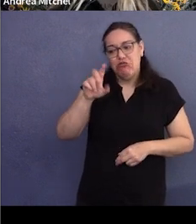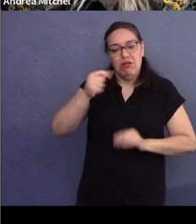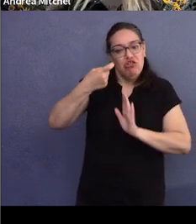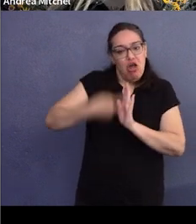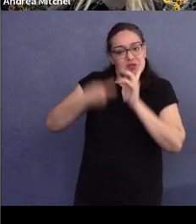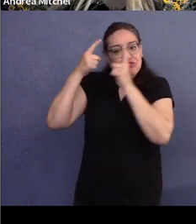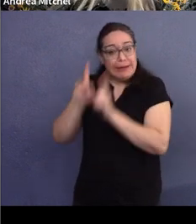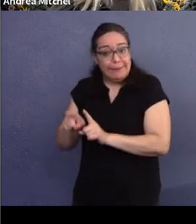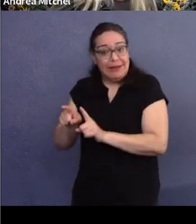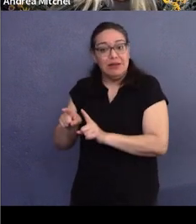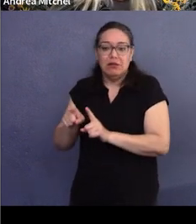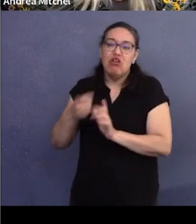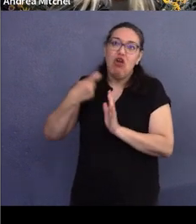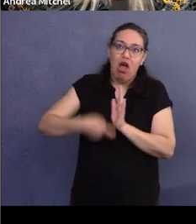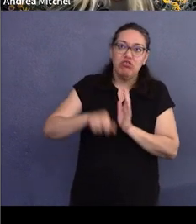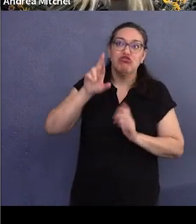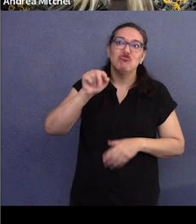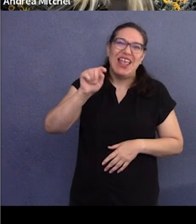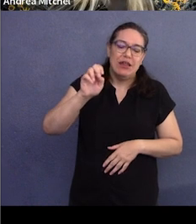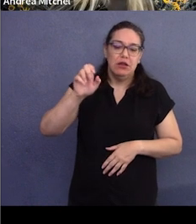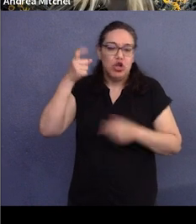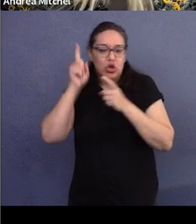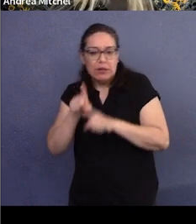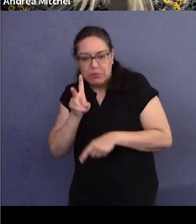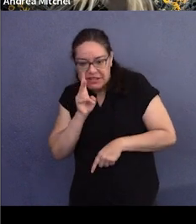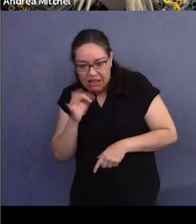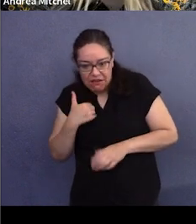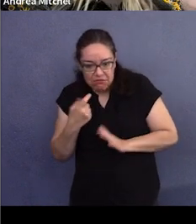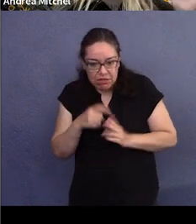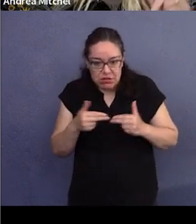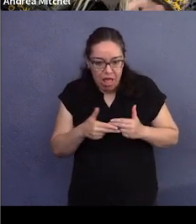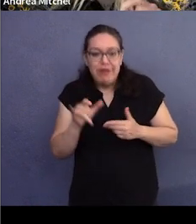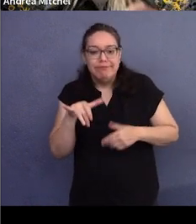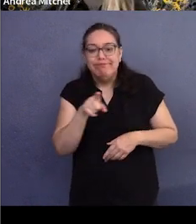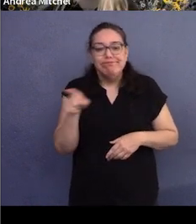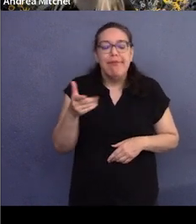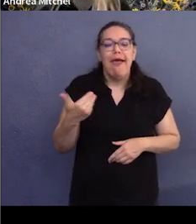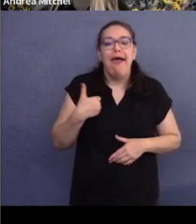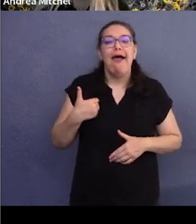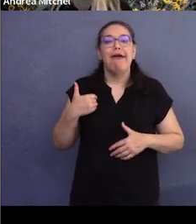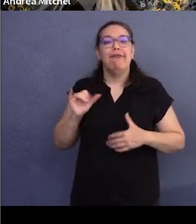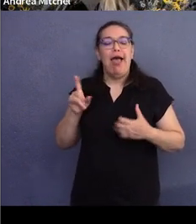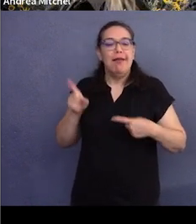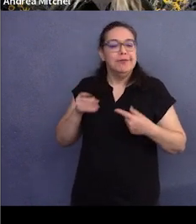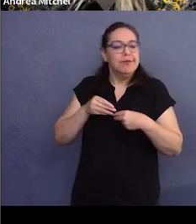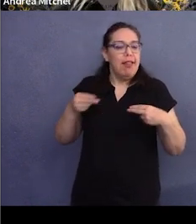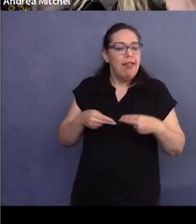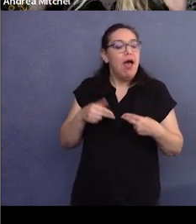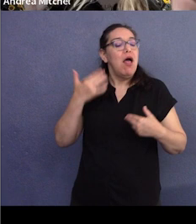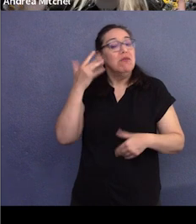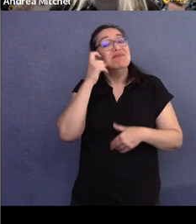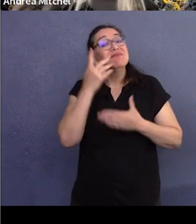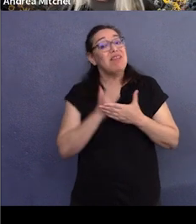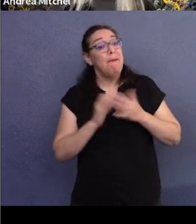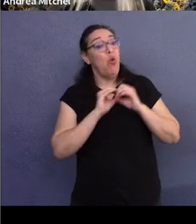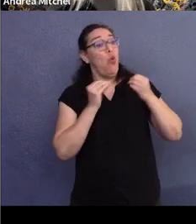about because let me see if I do have the slide about, yeah, I do. Okay. Because some organizations have